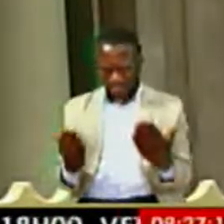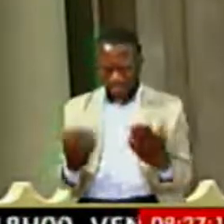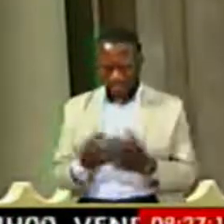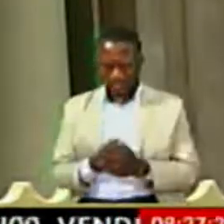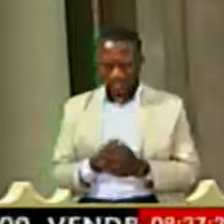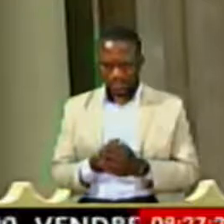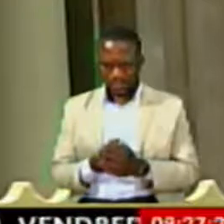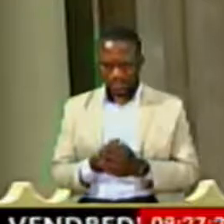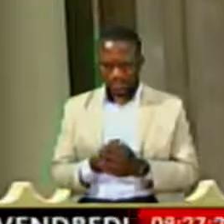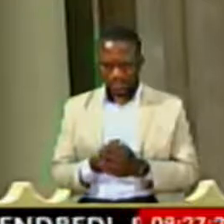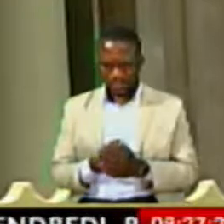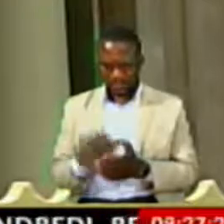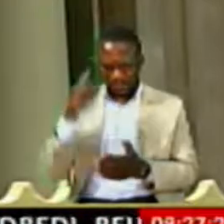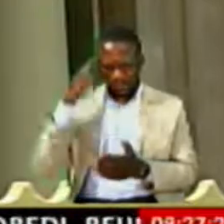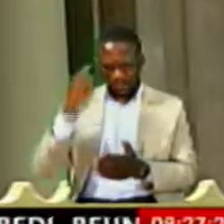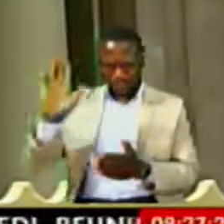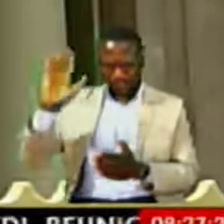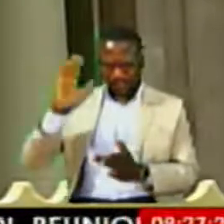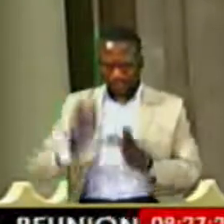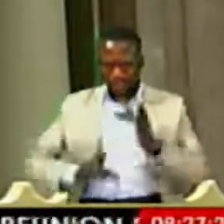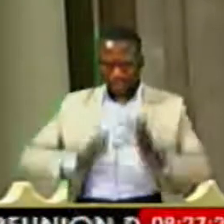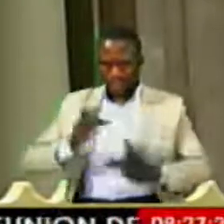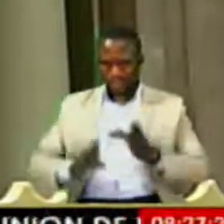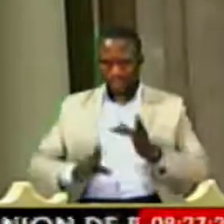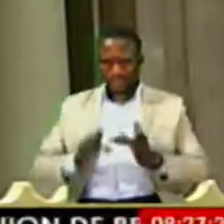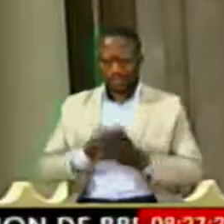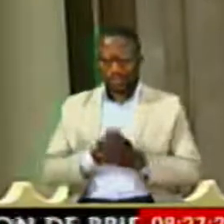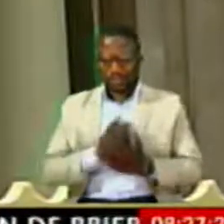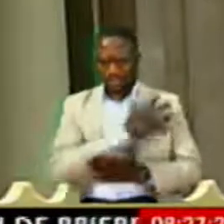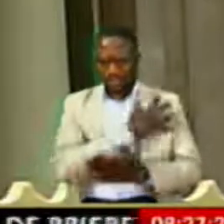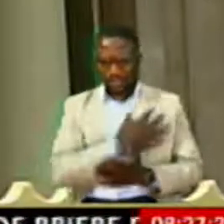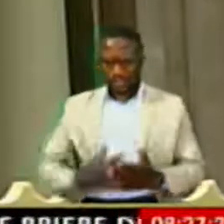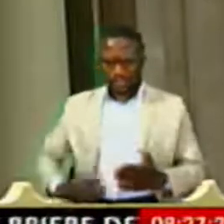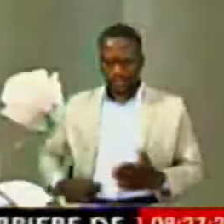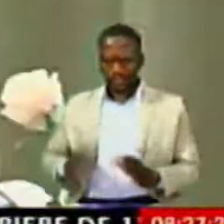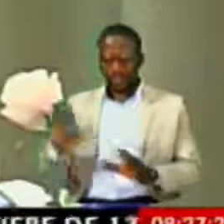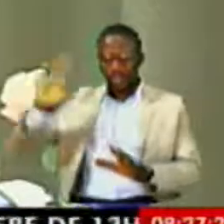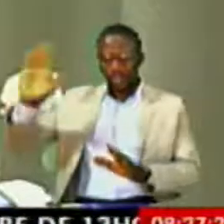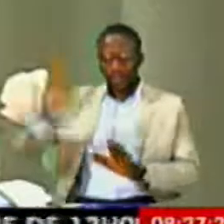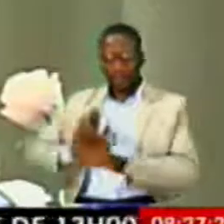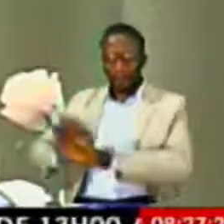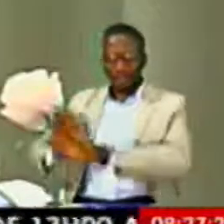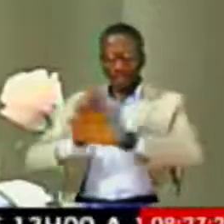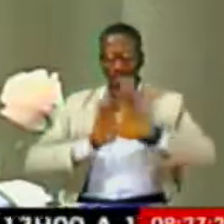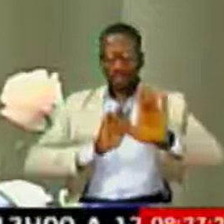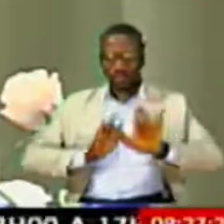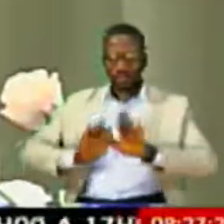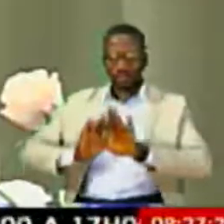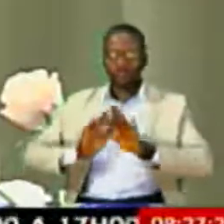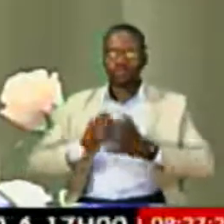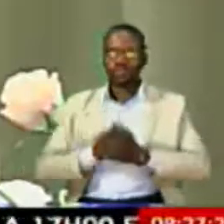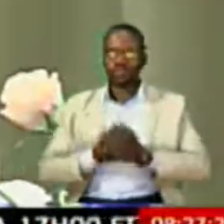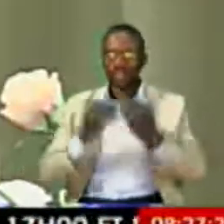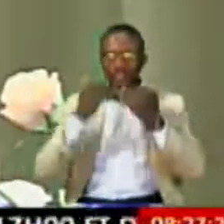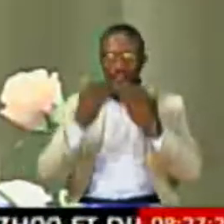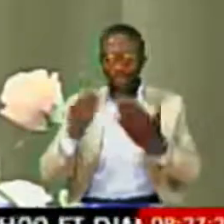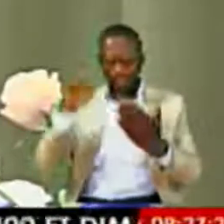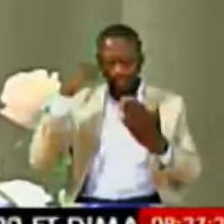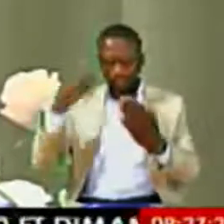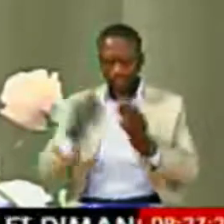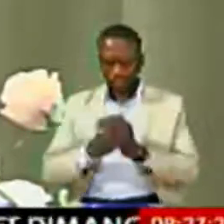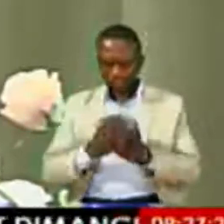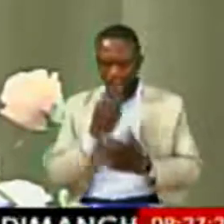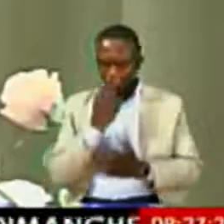you pour ta grâce, for your grace et ta miséricorde, and your mercy. Merci pour le souffle de